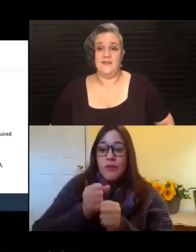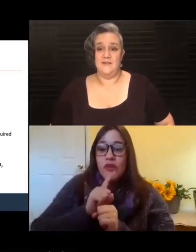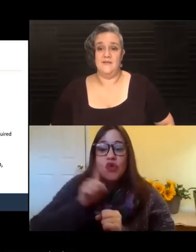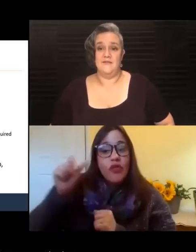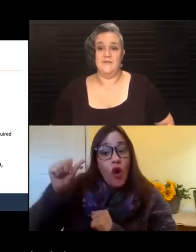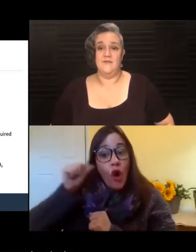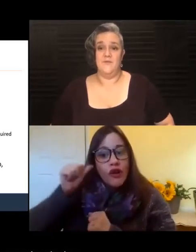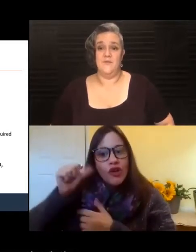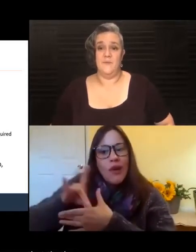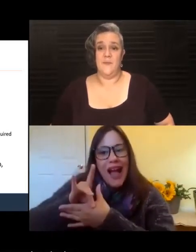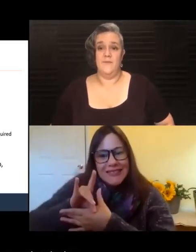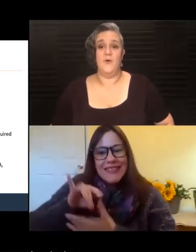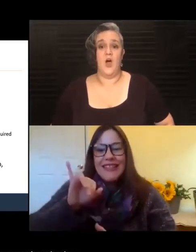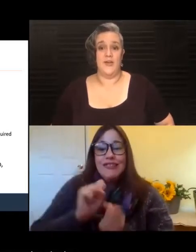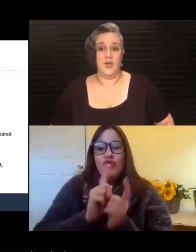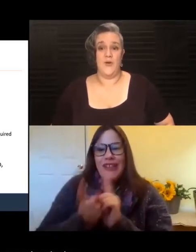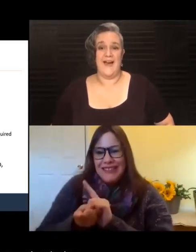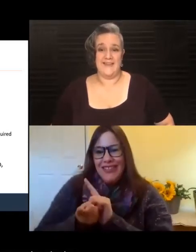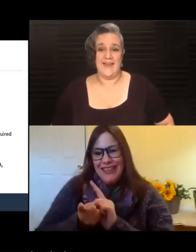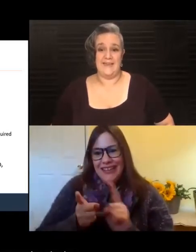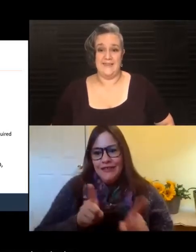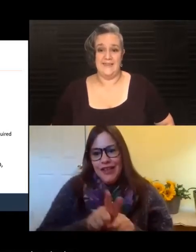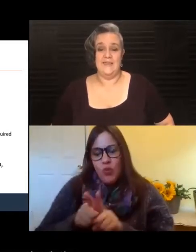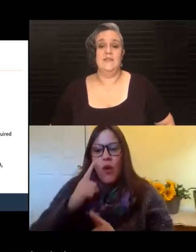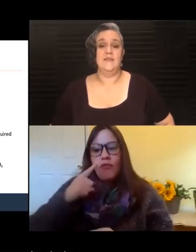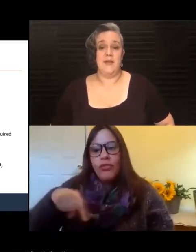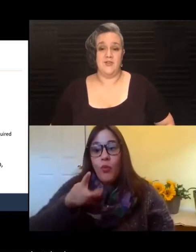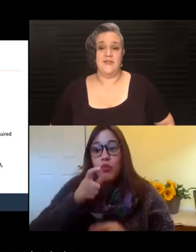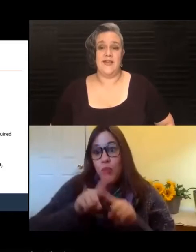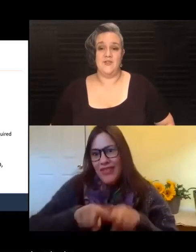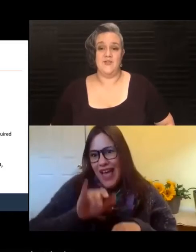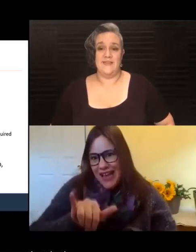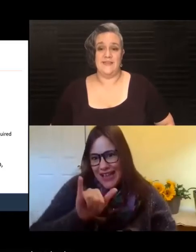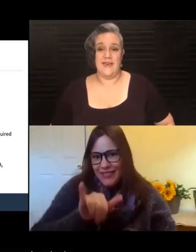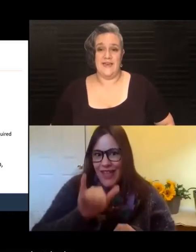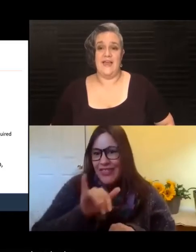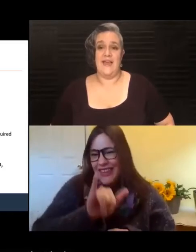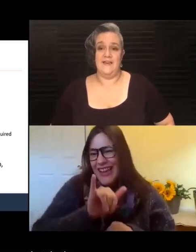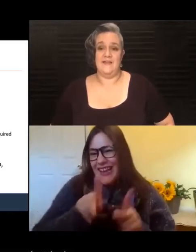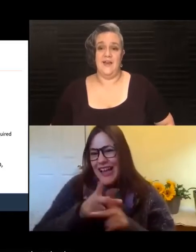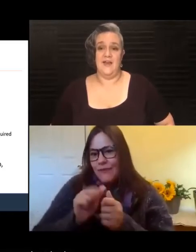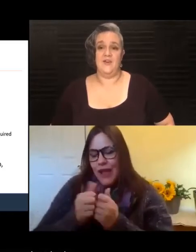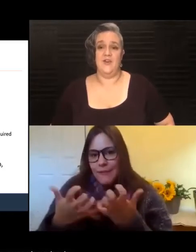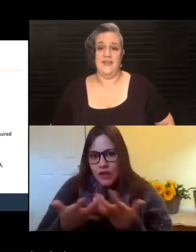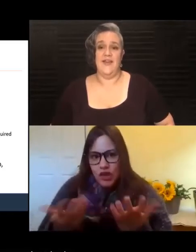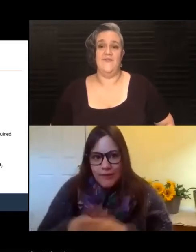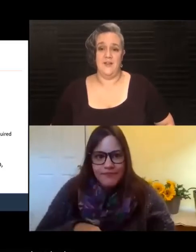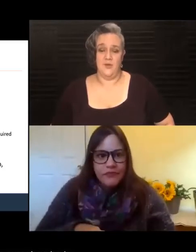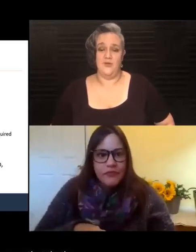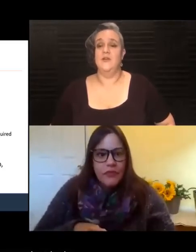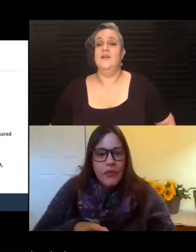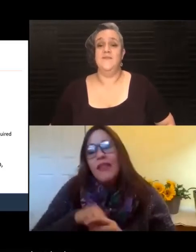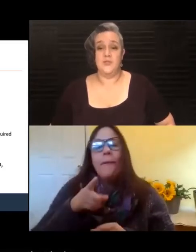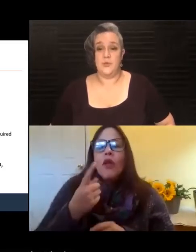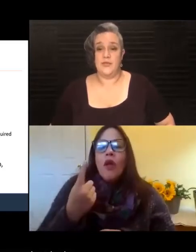accessibility for the audio content to make sure that that's translated and currently